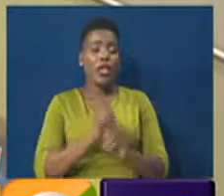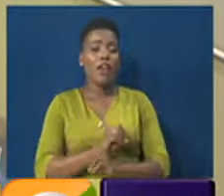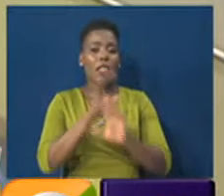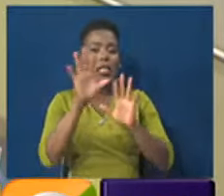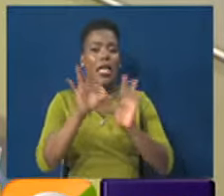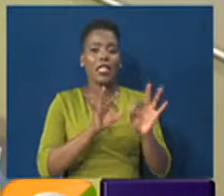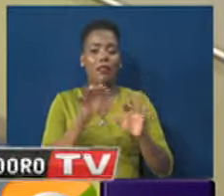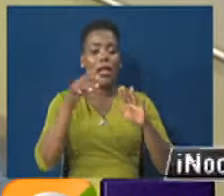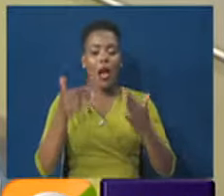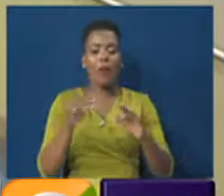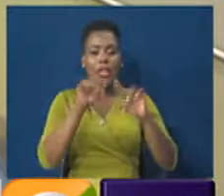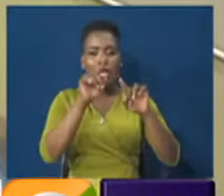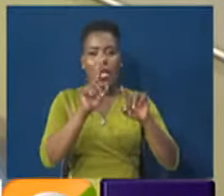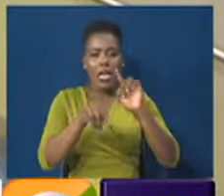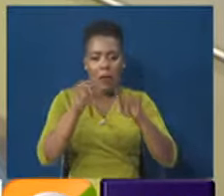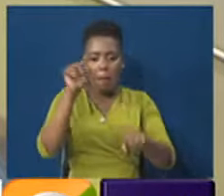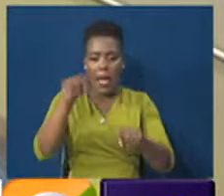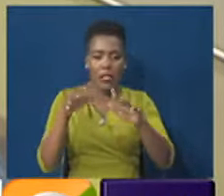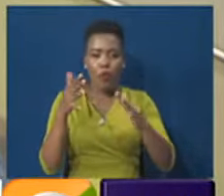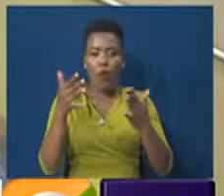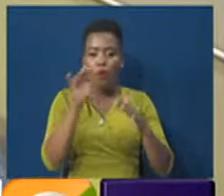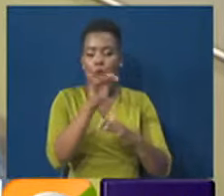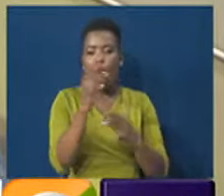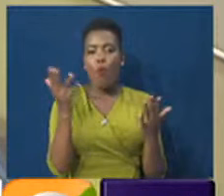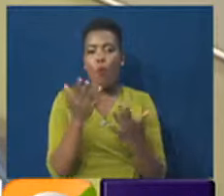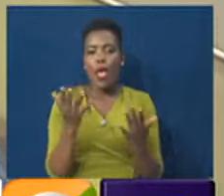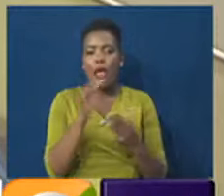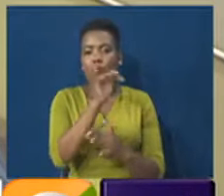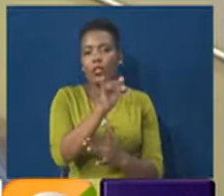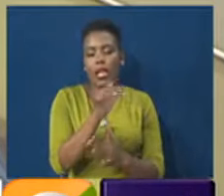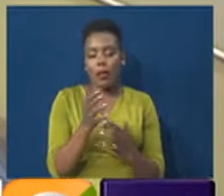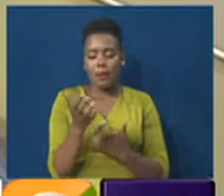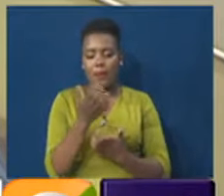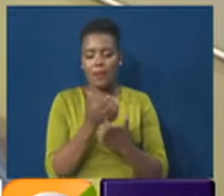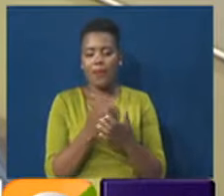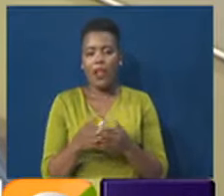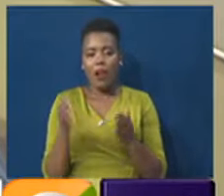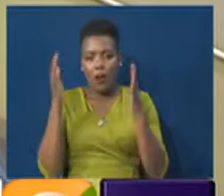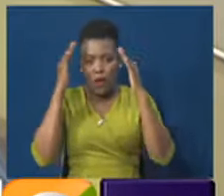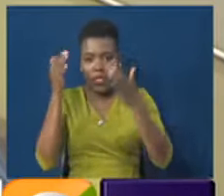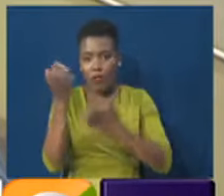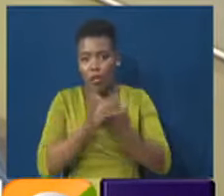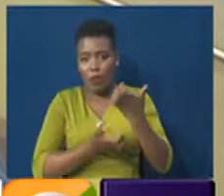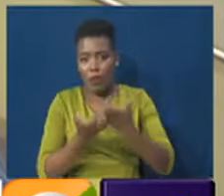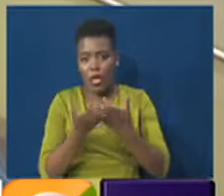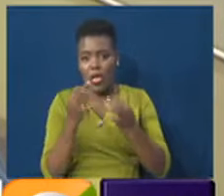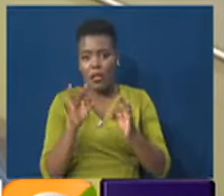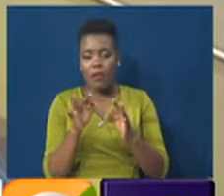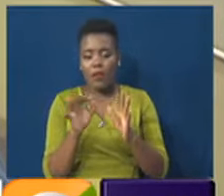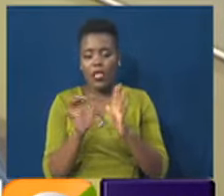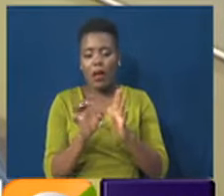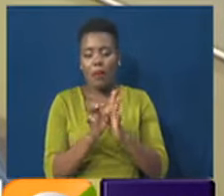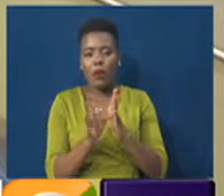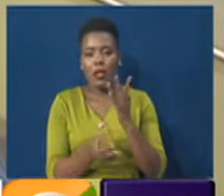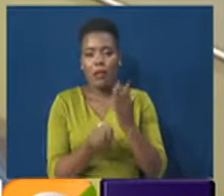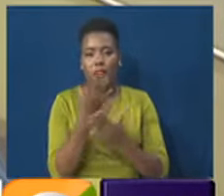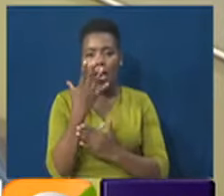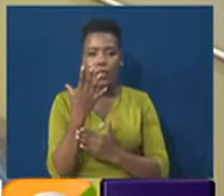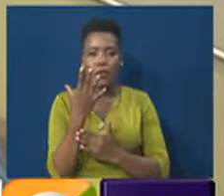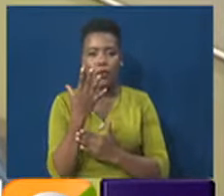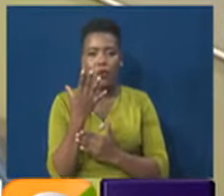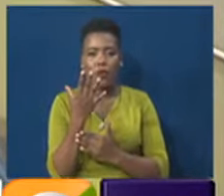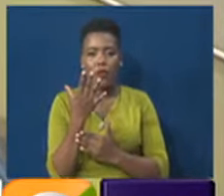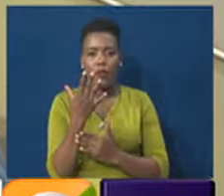stated, it depends on where you sit in terms of the economic spectrum. When you go at the production side, everyone